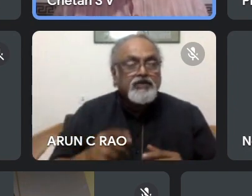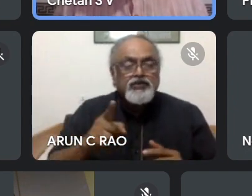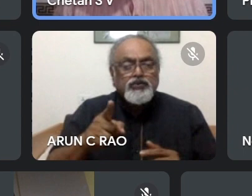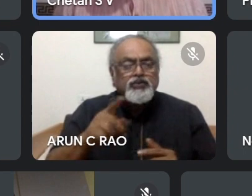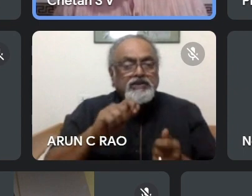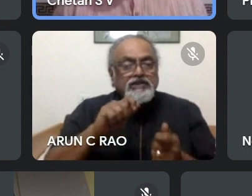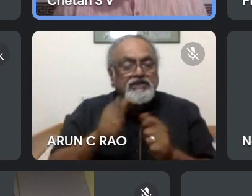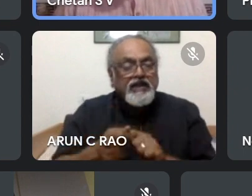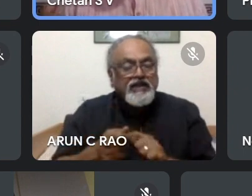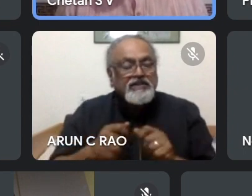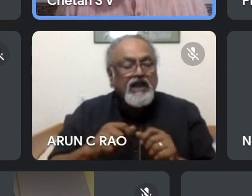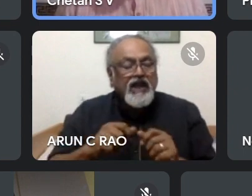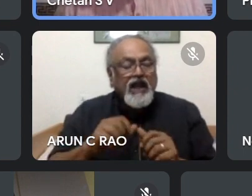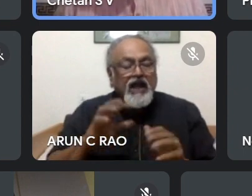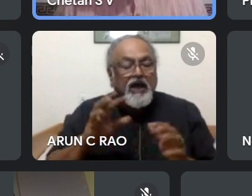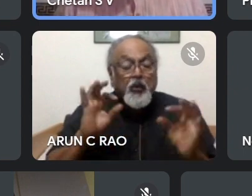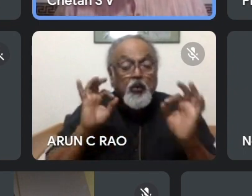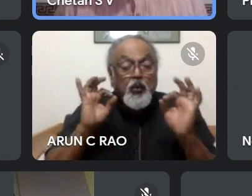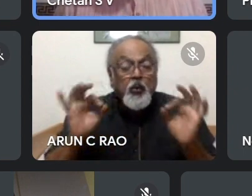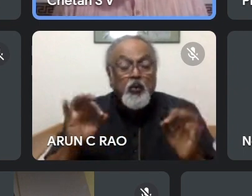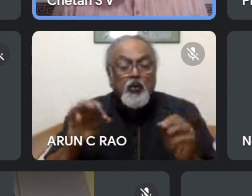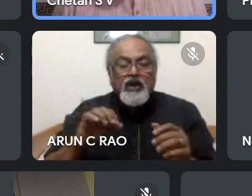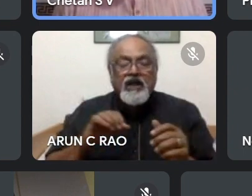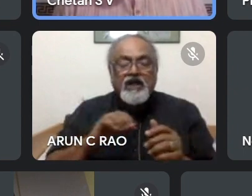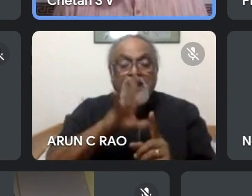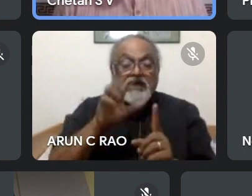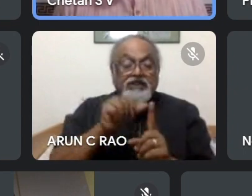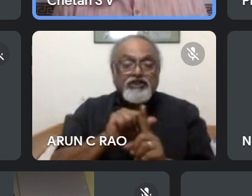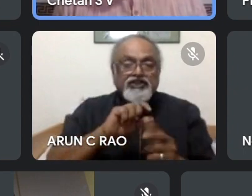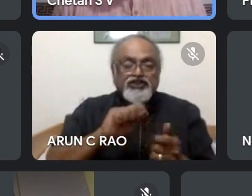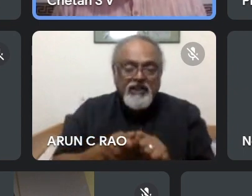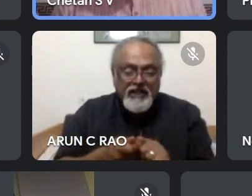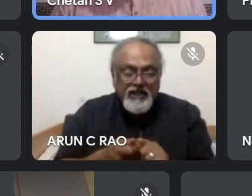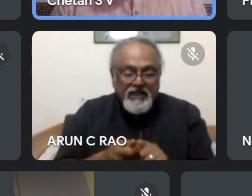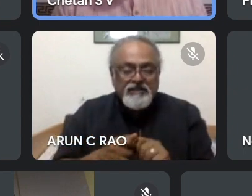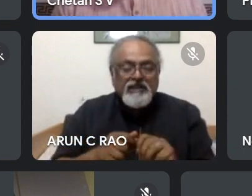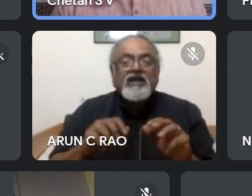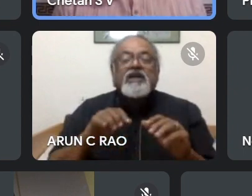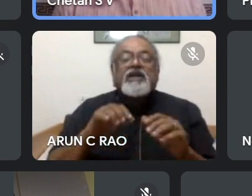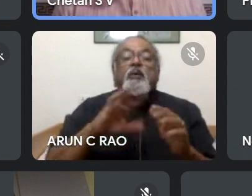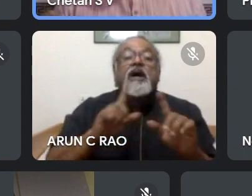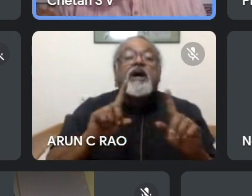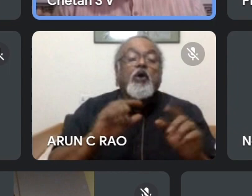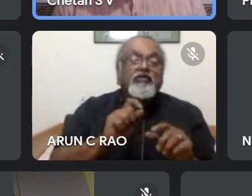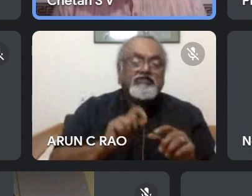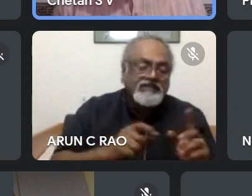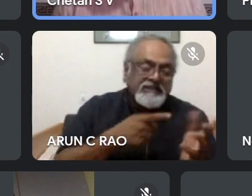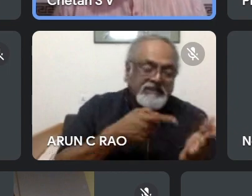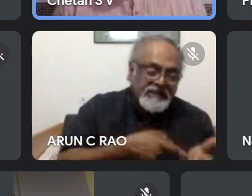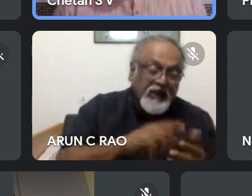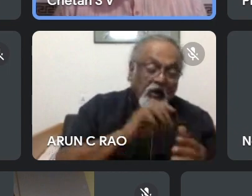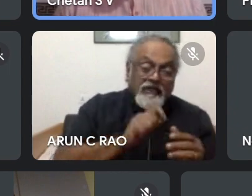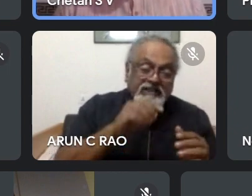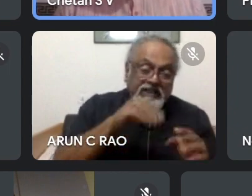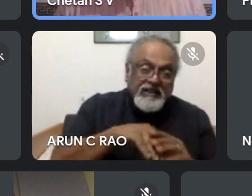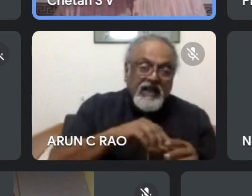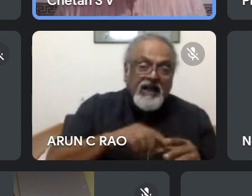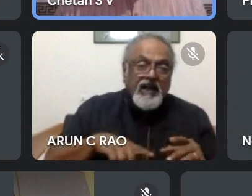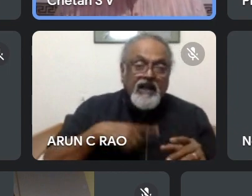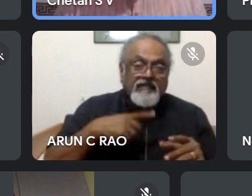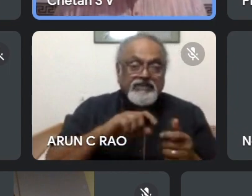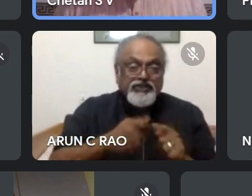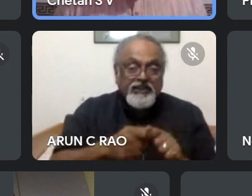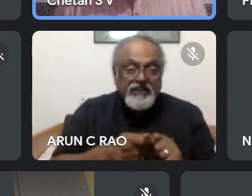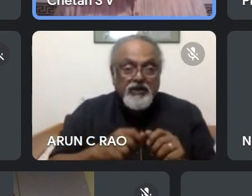involved in workplace, bringing the cultural change and looking at disabilities beyond the physical disabilities, and including invisible